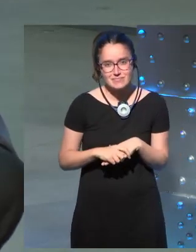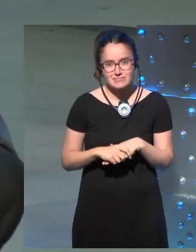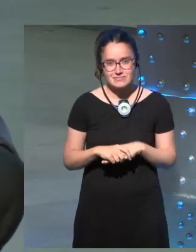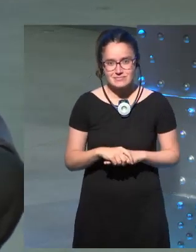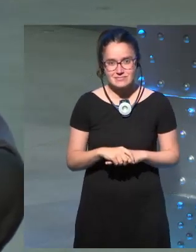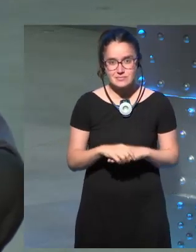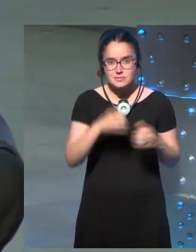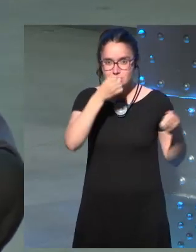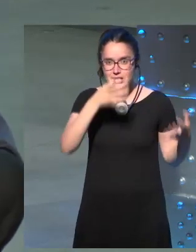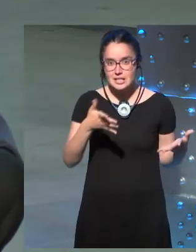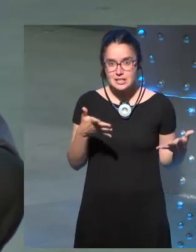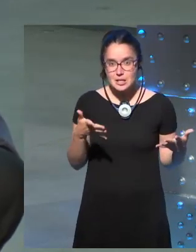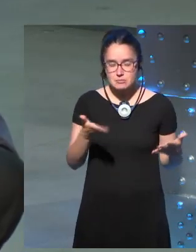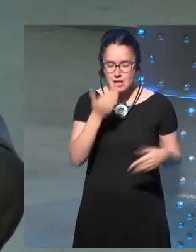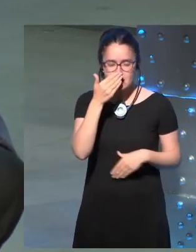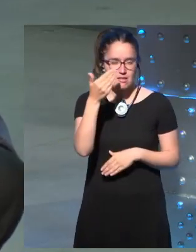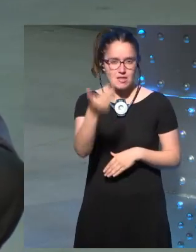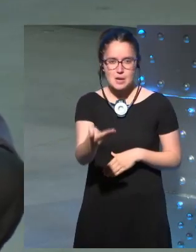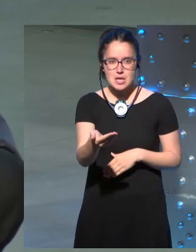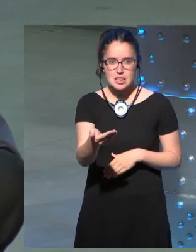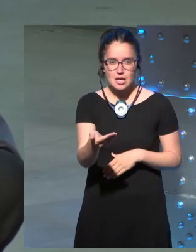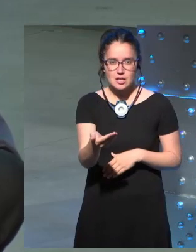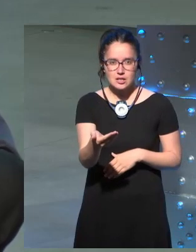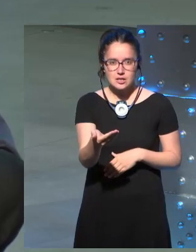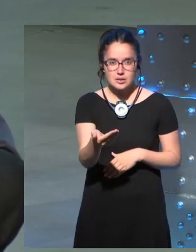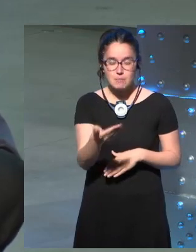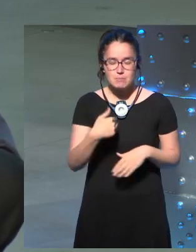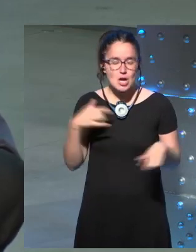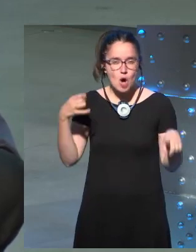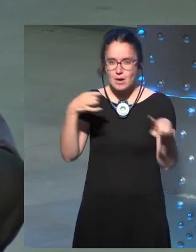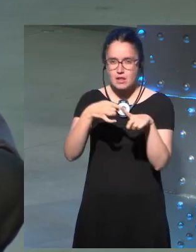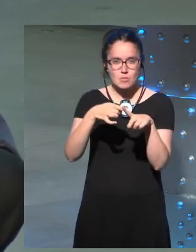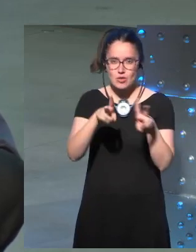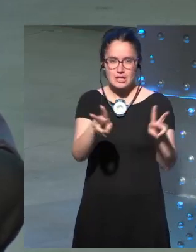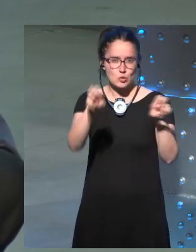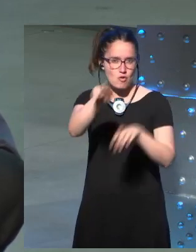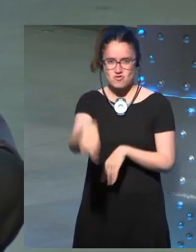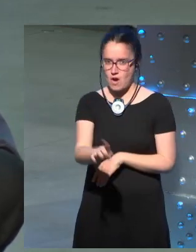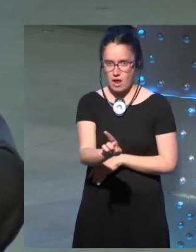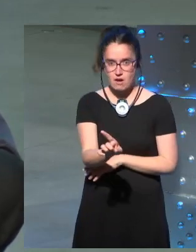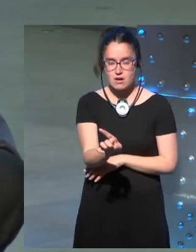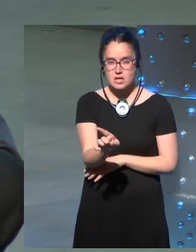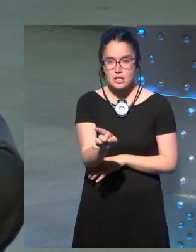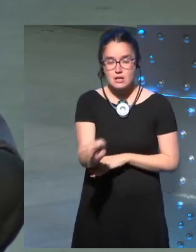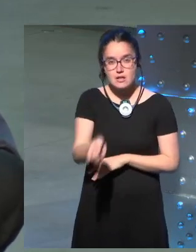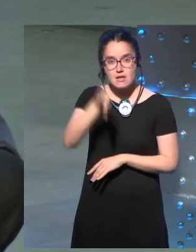To tell the truth, it wasn't my idea for a title. It was my editor's